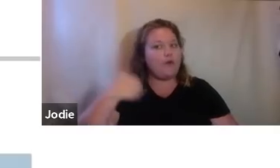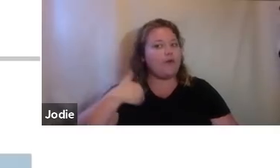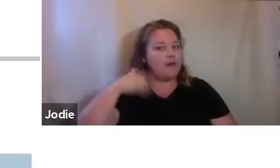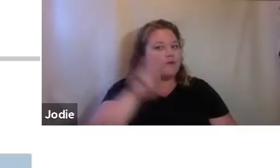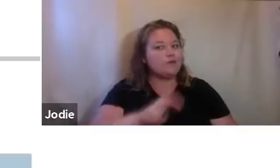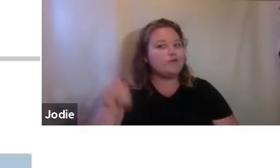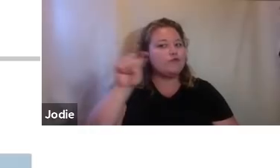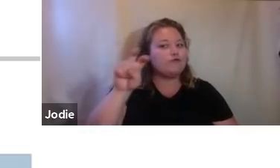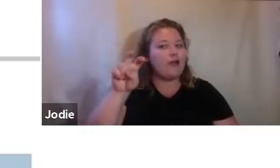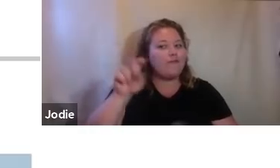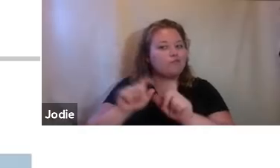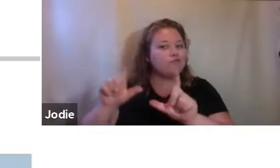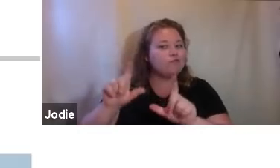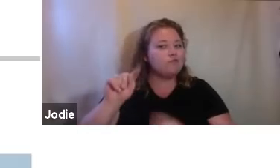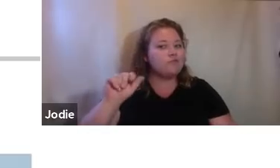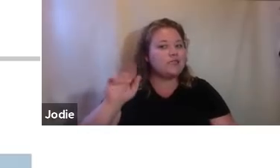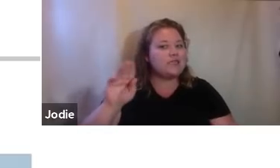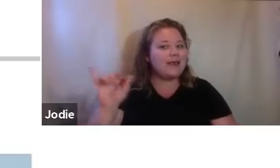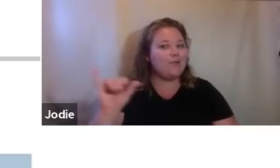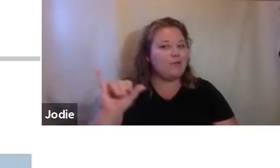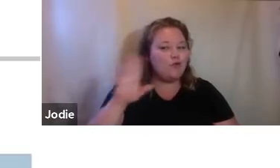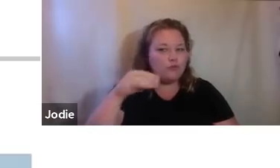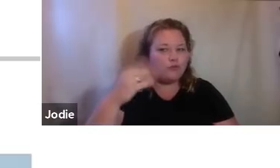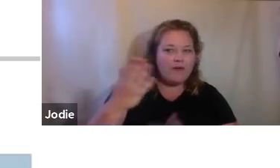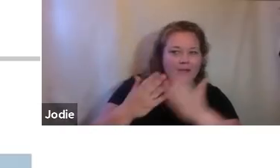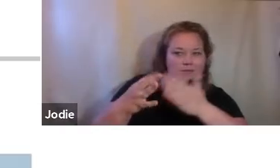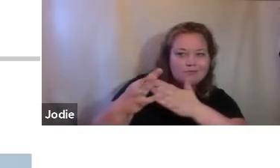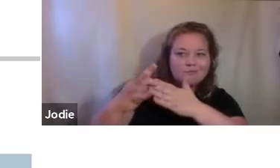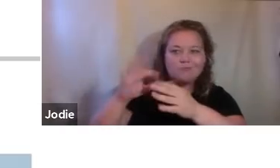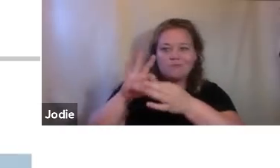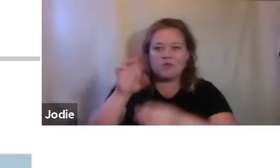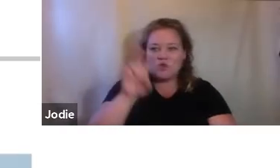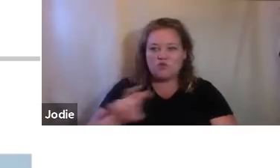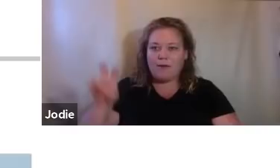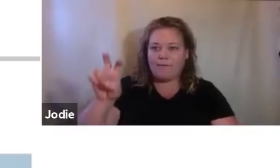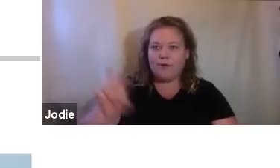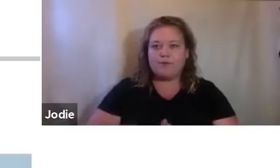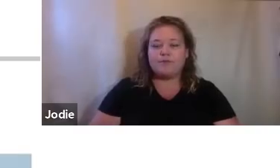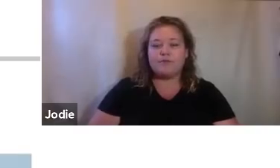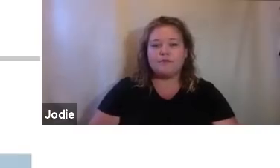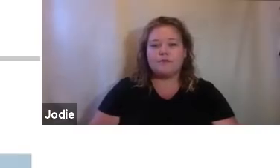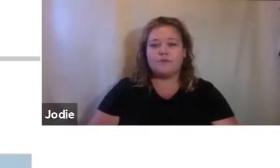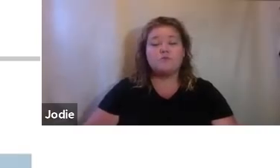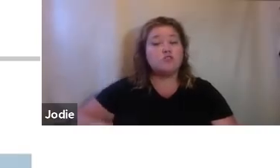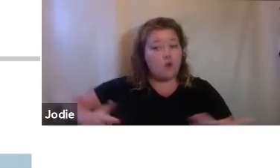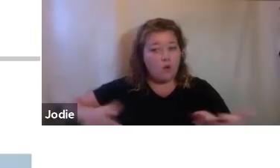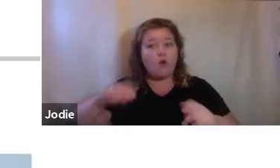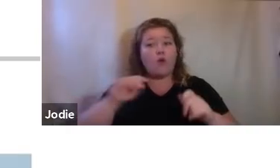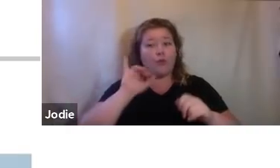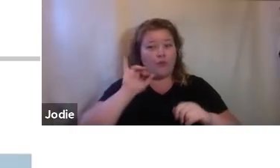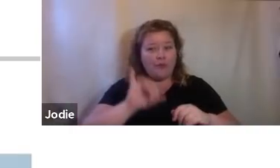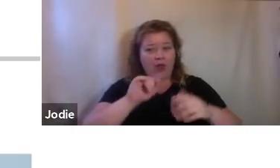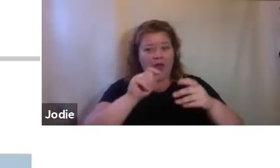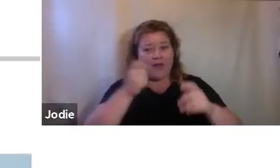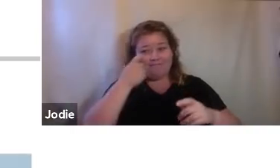well to help provide some guidance about travel. So those essentially are the tabs that you will see within the